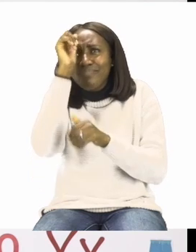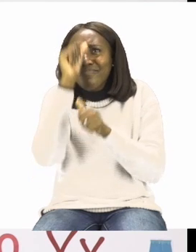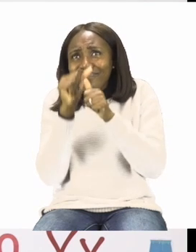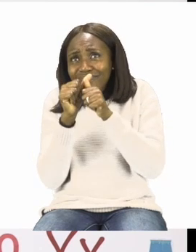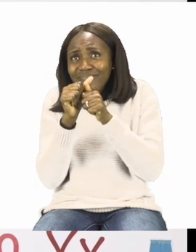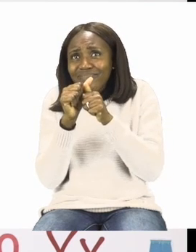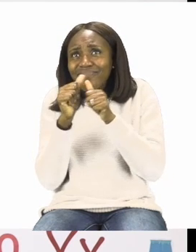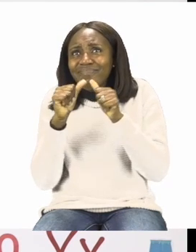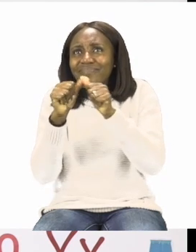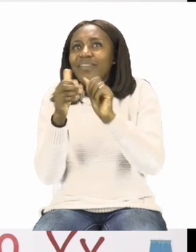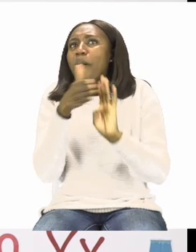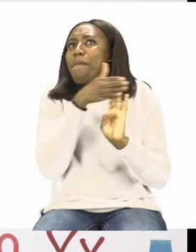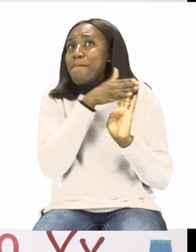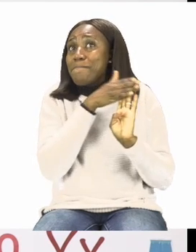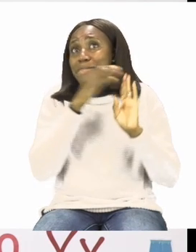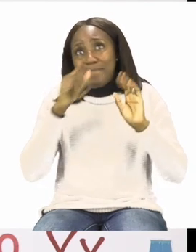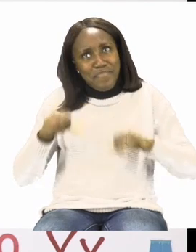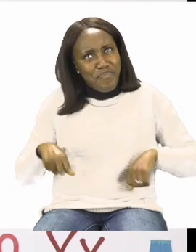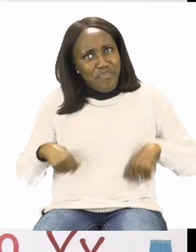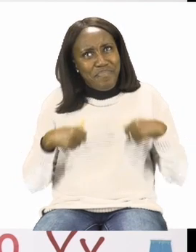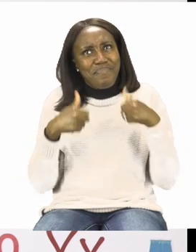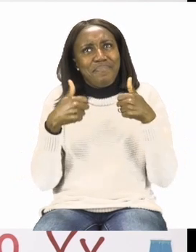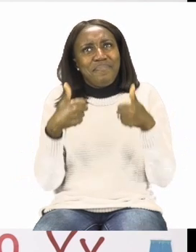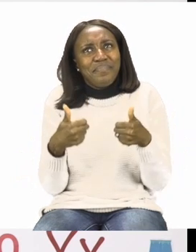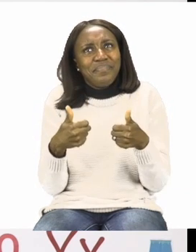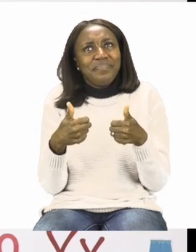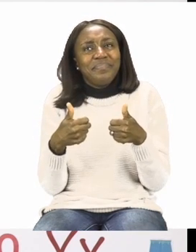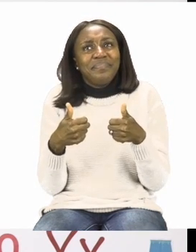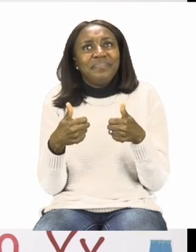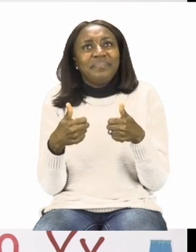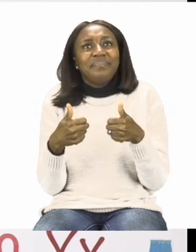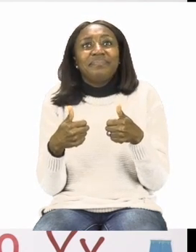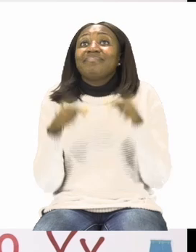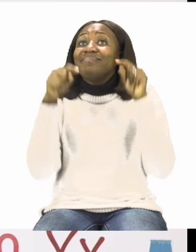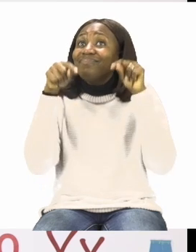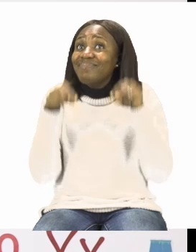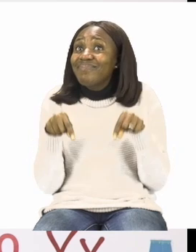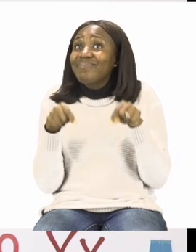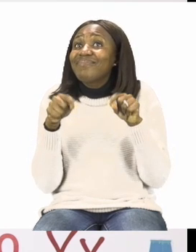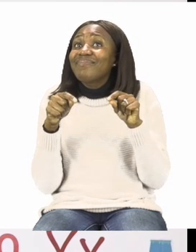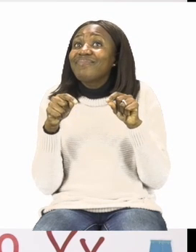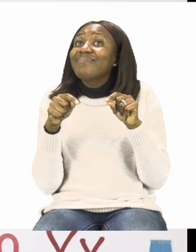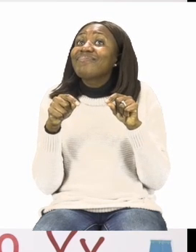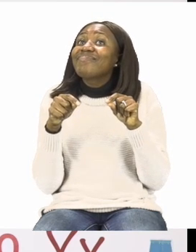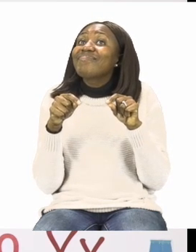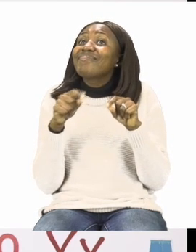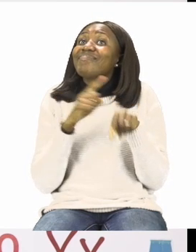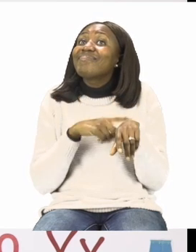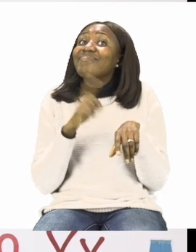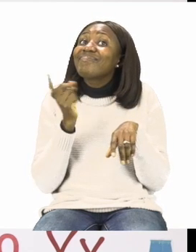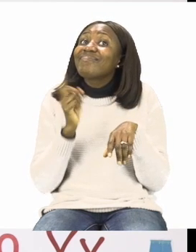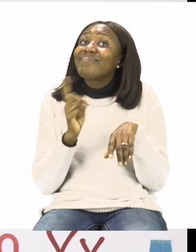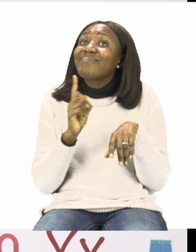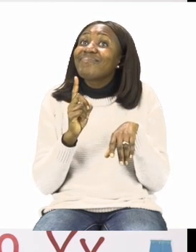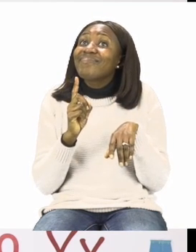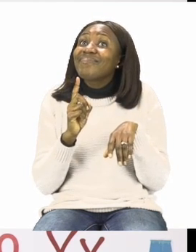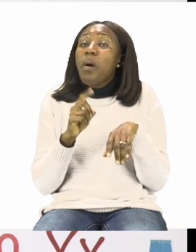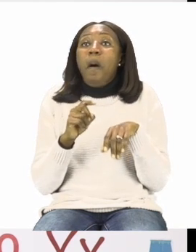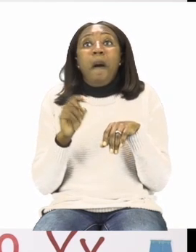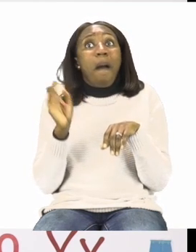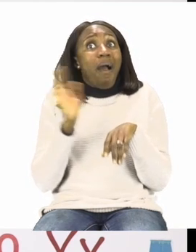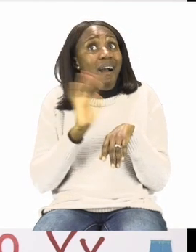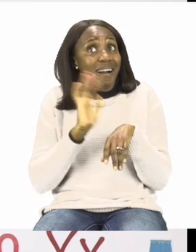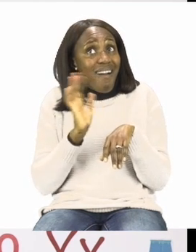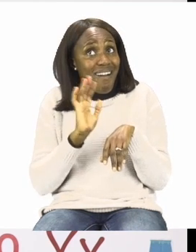safe and healthy. Now, boys and girls, I am going to say goodbye.